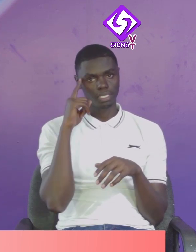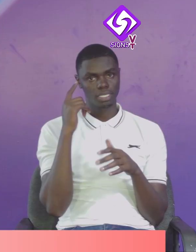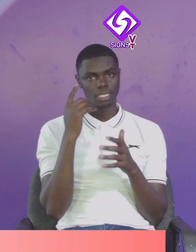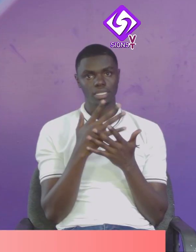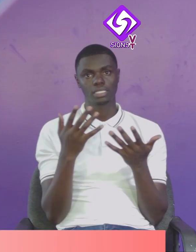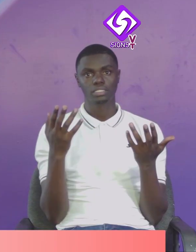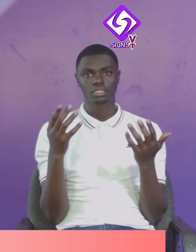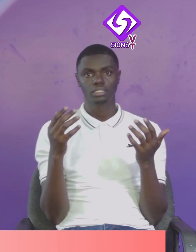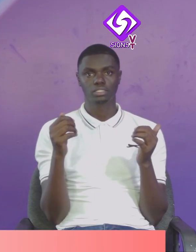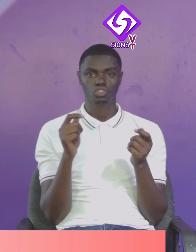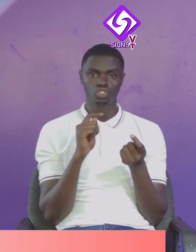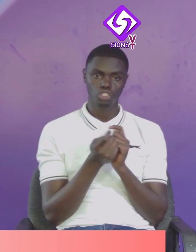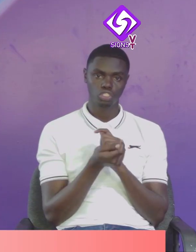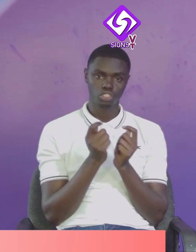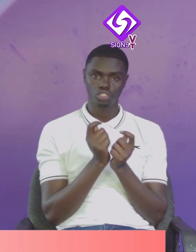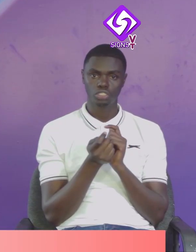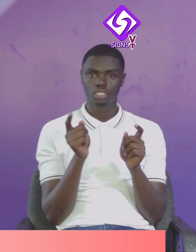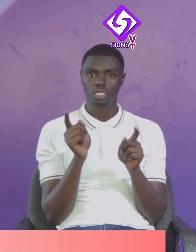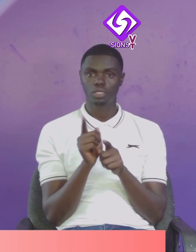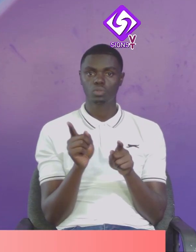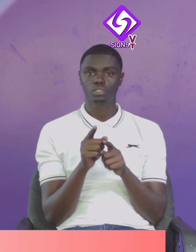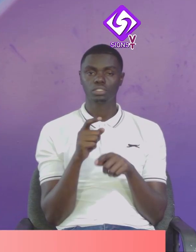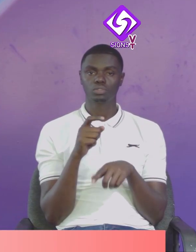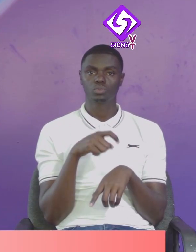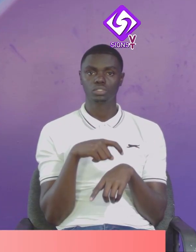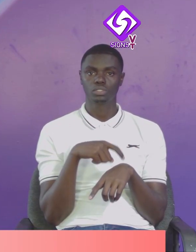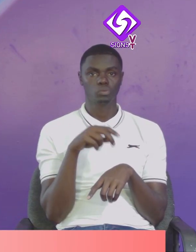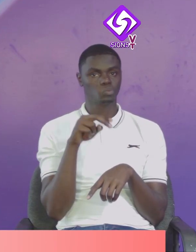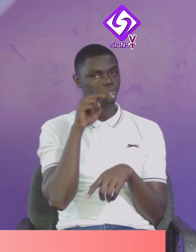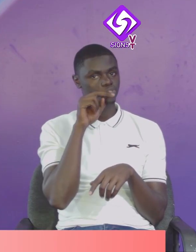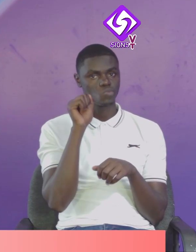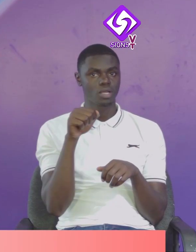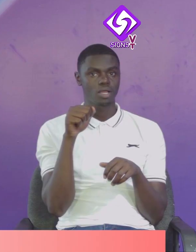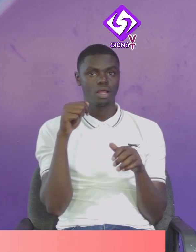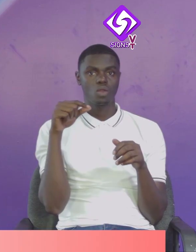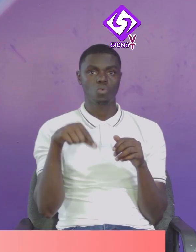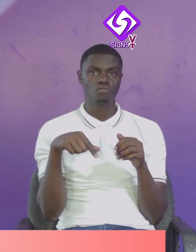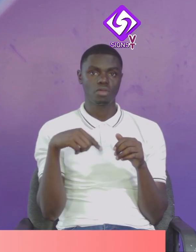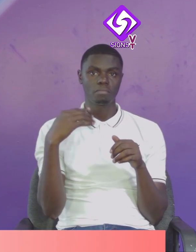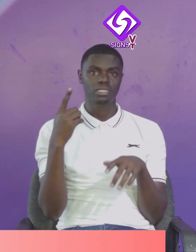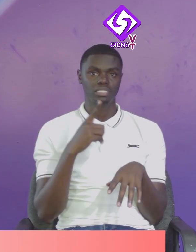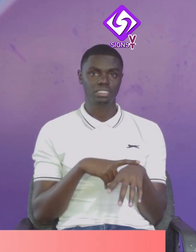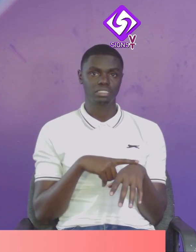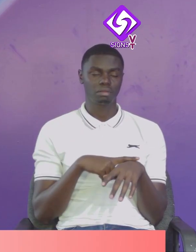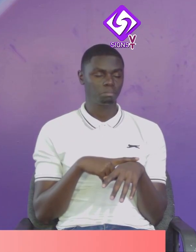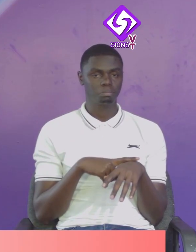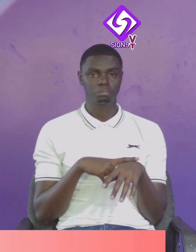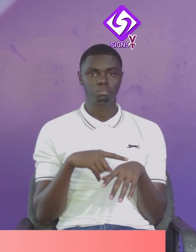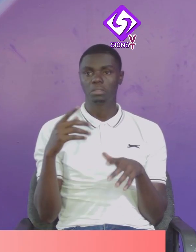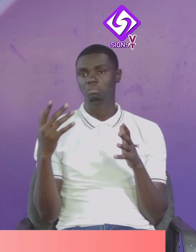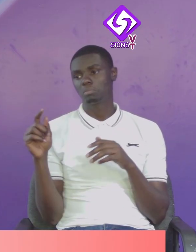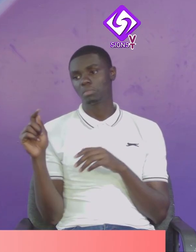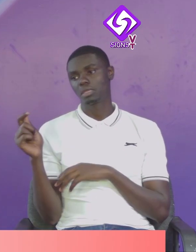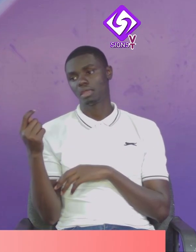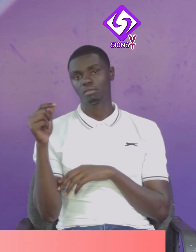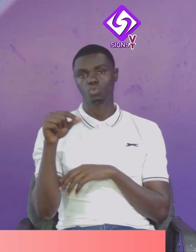out differently according to seasons. So I'll say Nigeria can qualify this time, but next season you may find that Kenya is the one